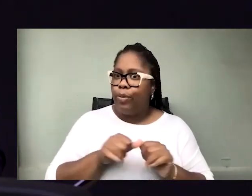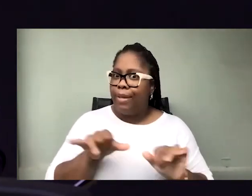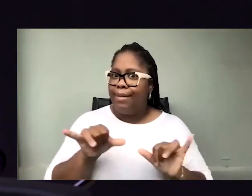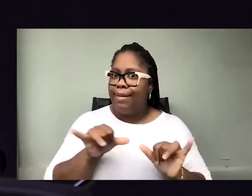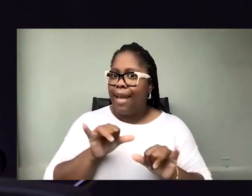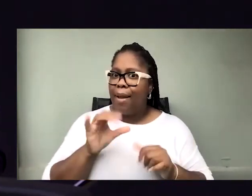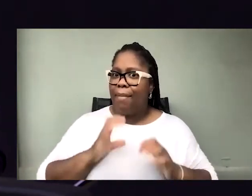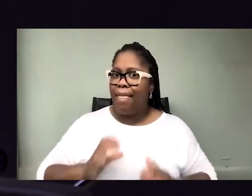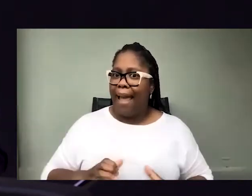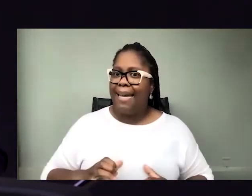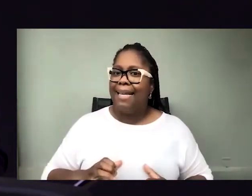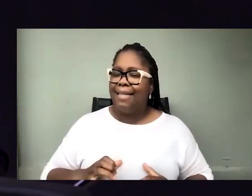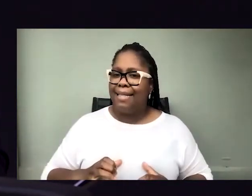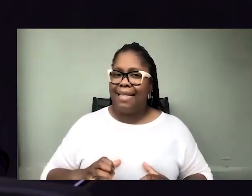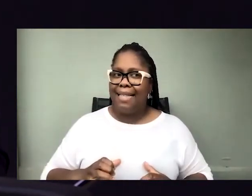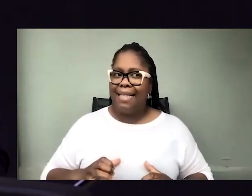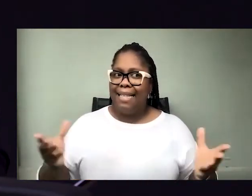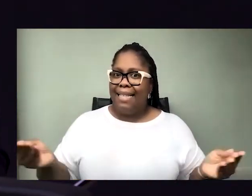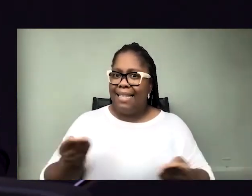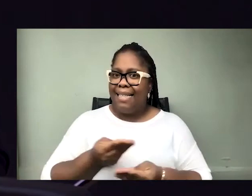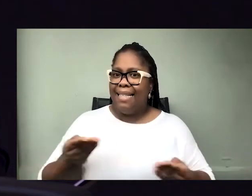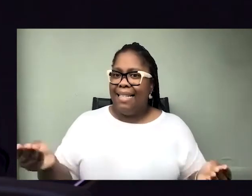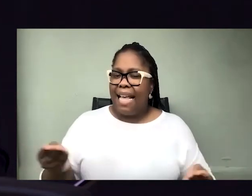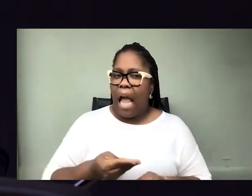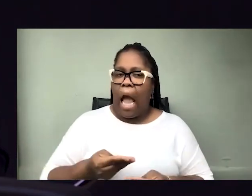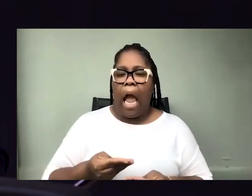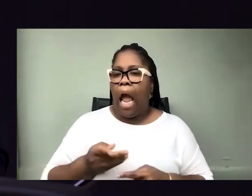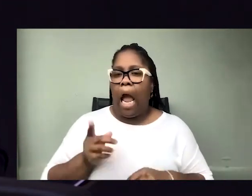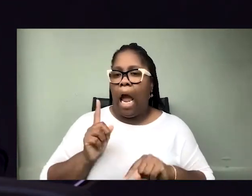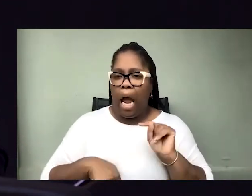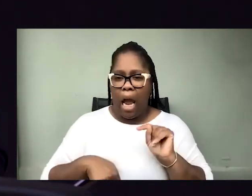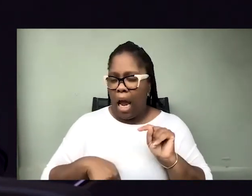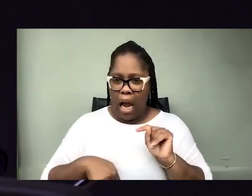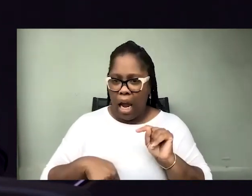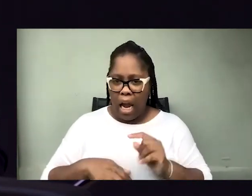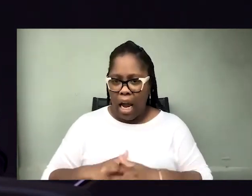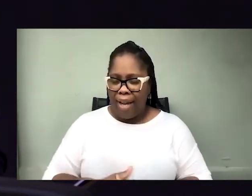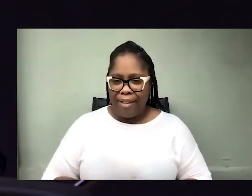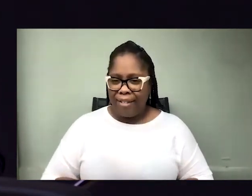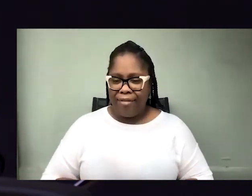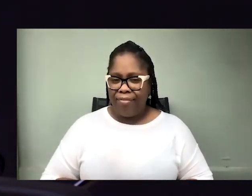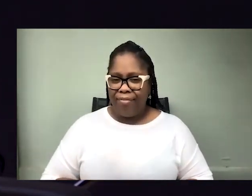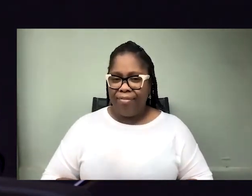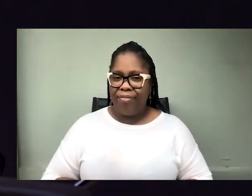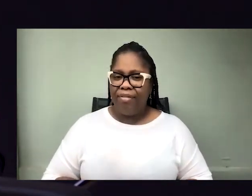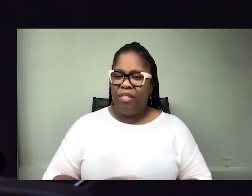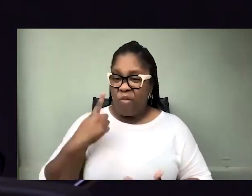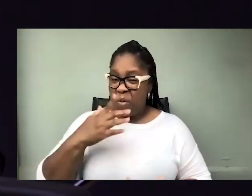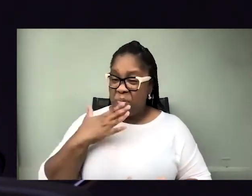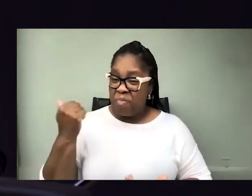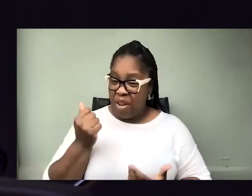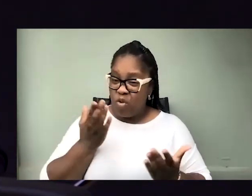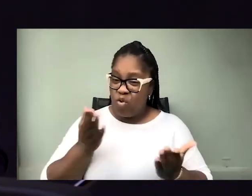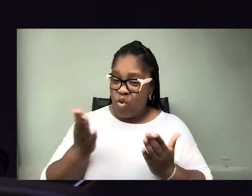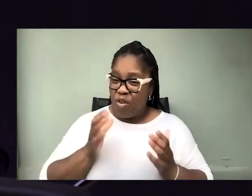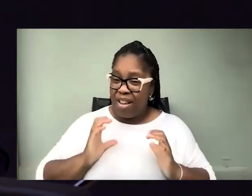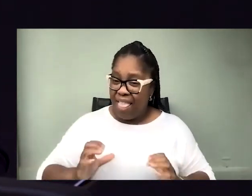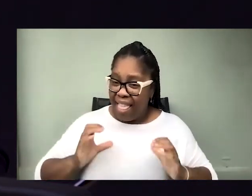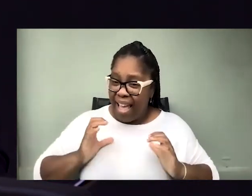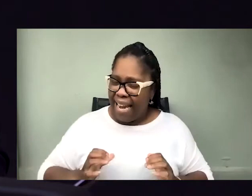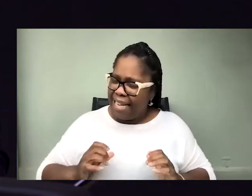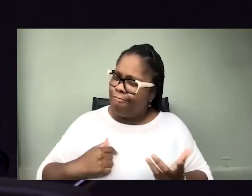to help older adults from sharing information in order to better serve the client. So I think that we have